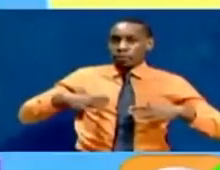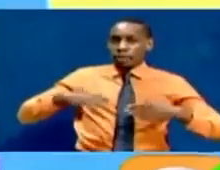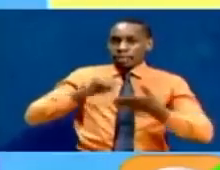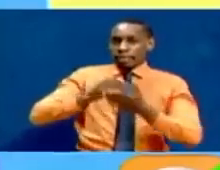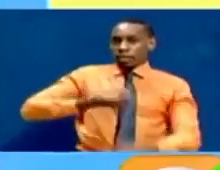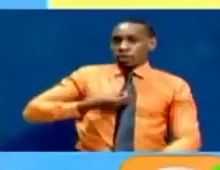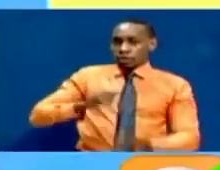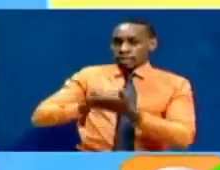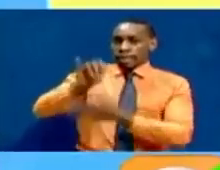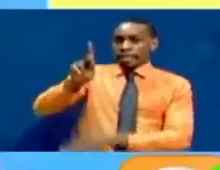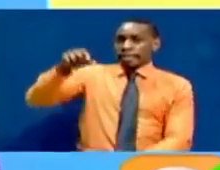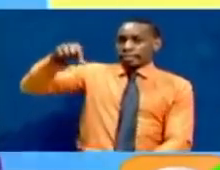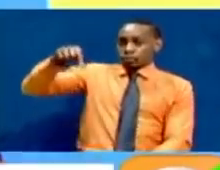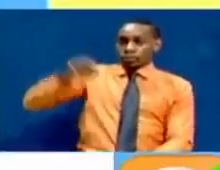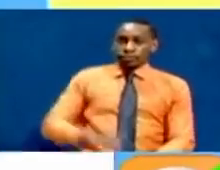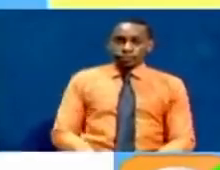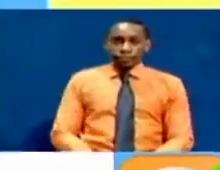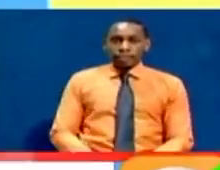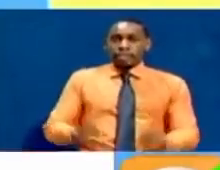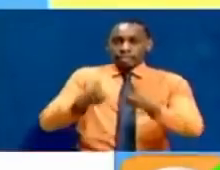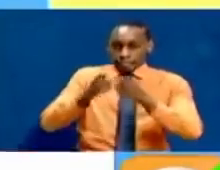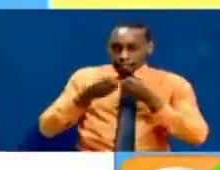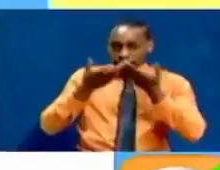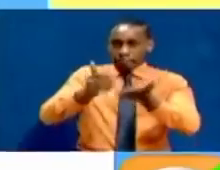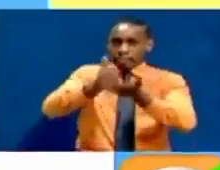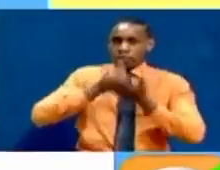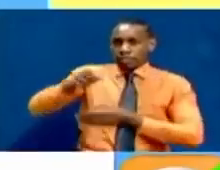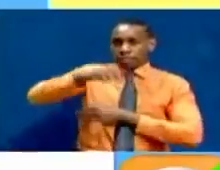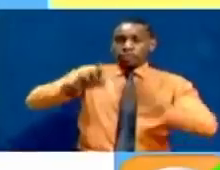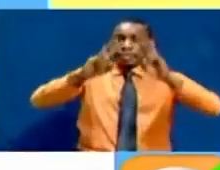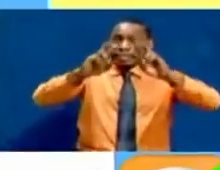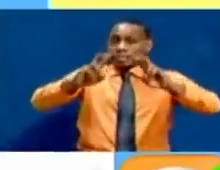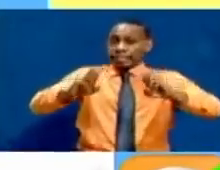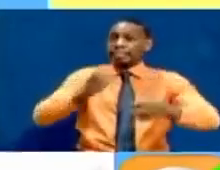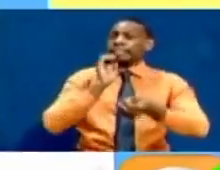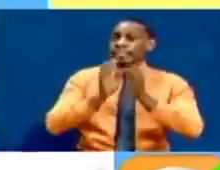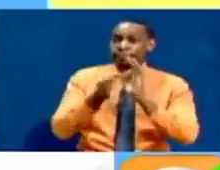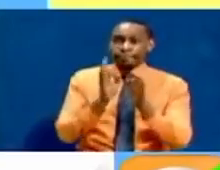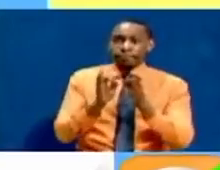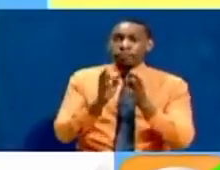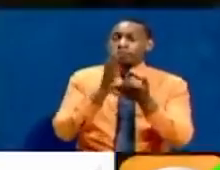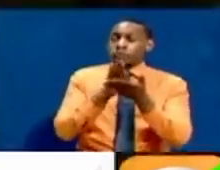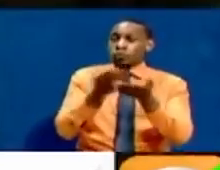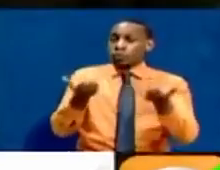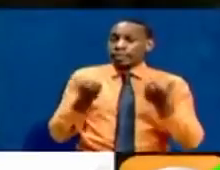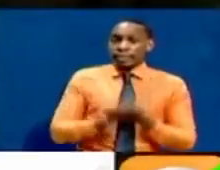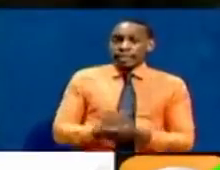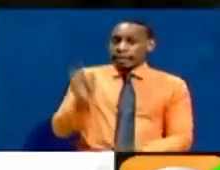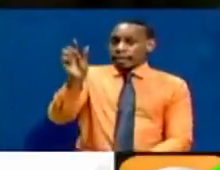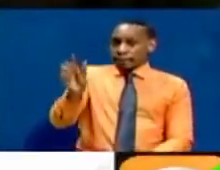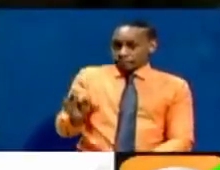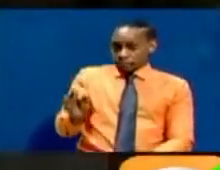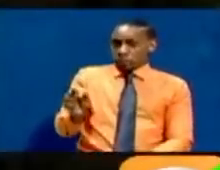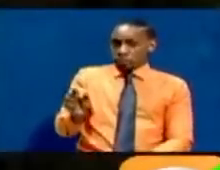our own airline, Kenya Airways. These details will assist us in tracing should it be necessary. The person will